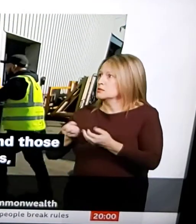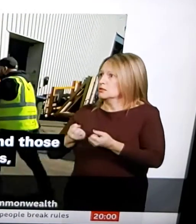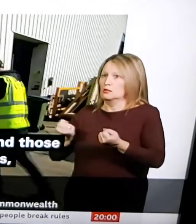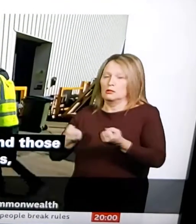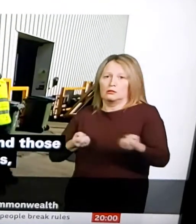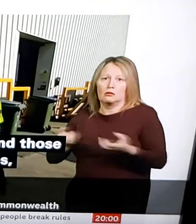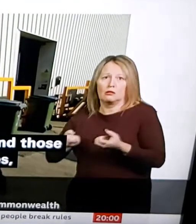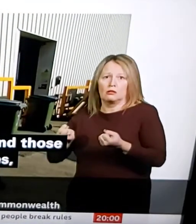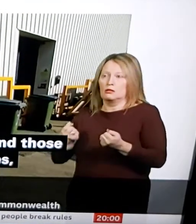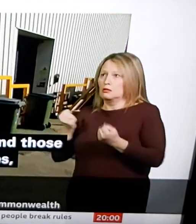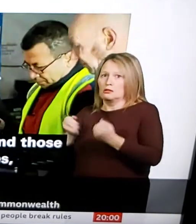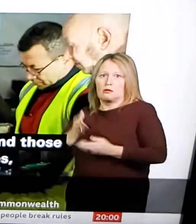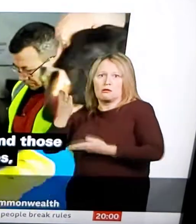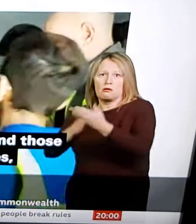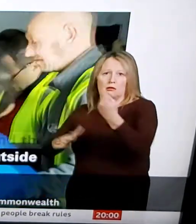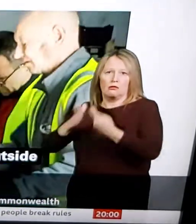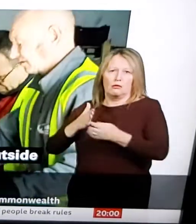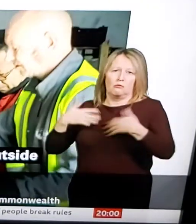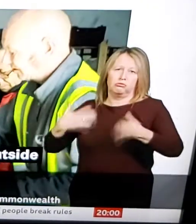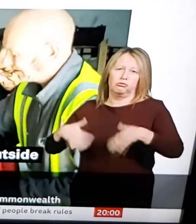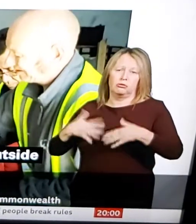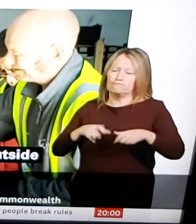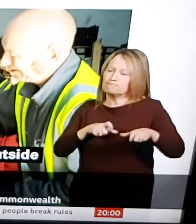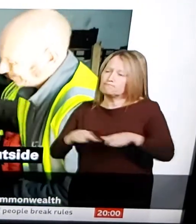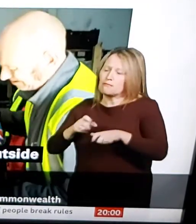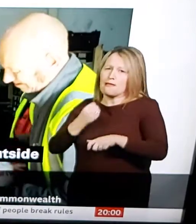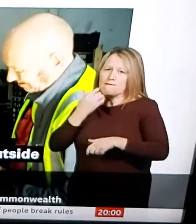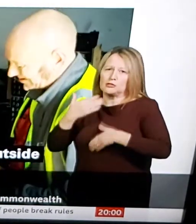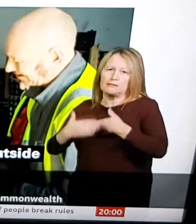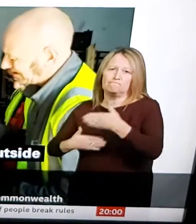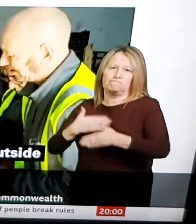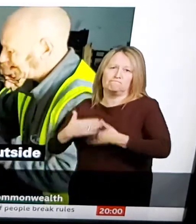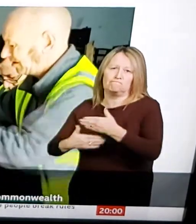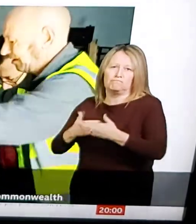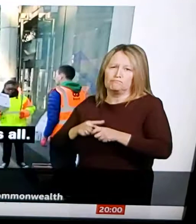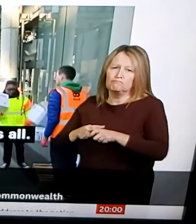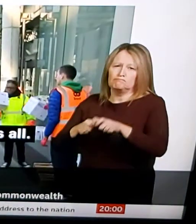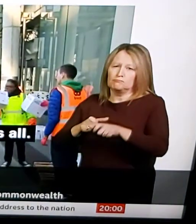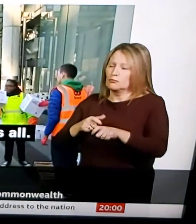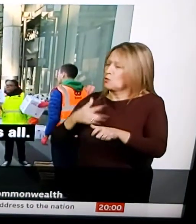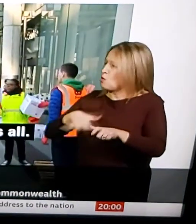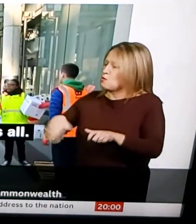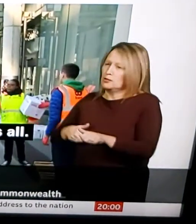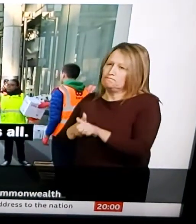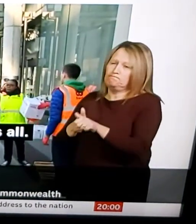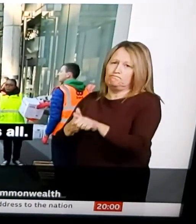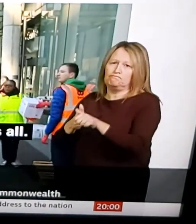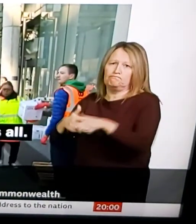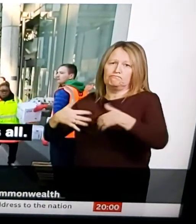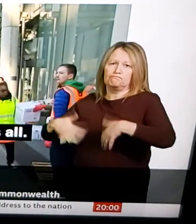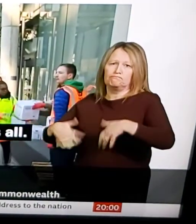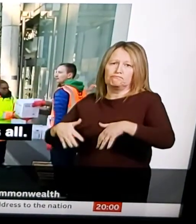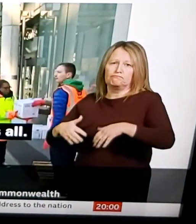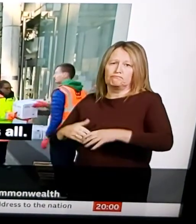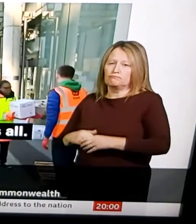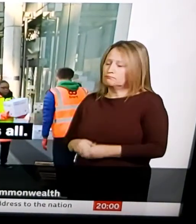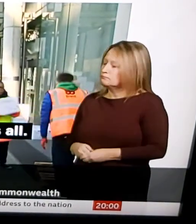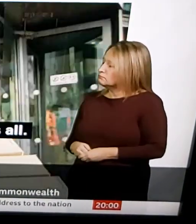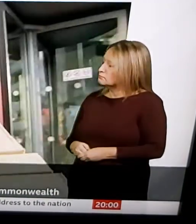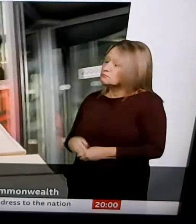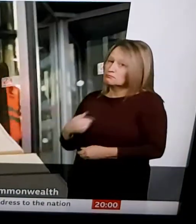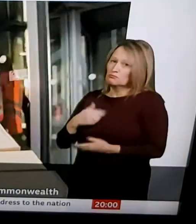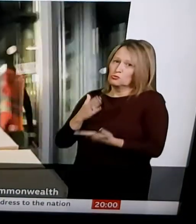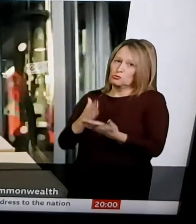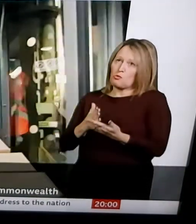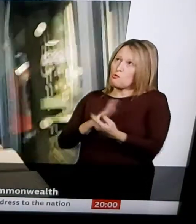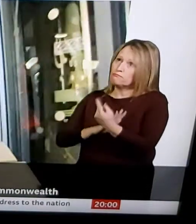their day-to-day duties outside the home in support of us all. I'm sure the nation